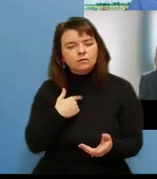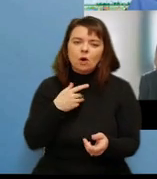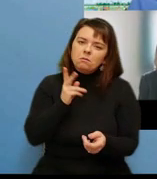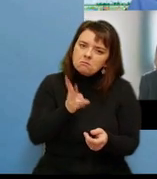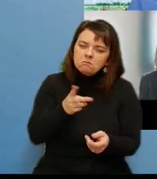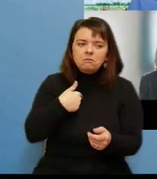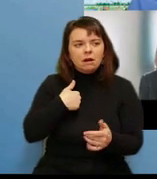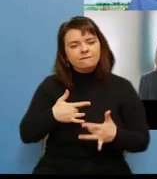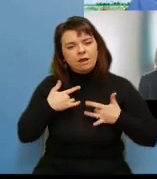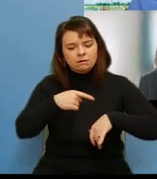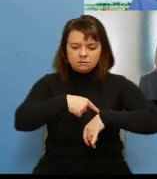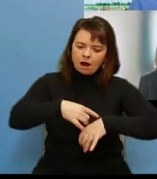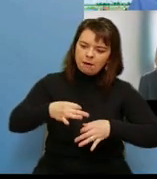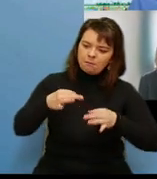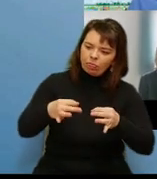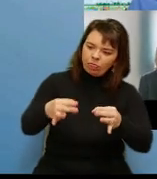managing medications, haven't they?